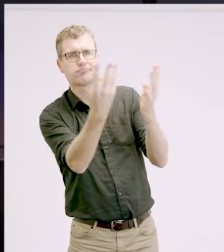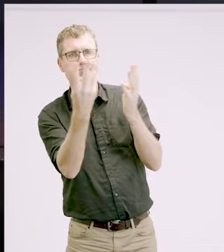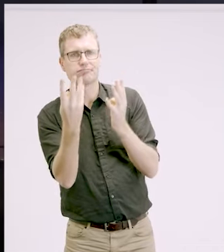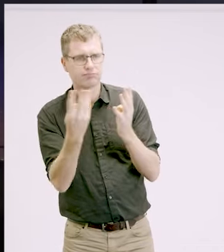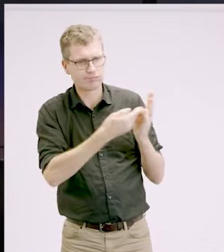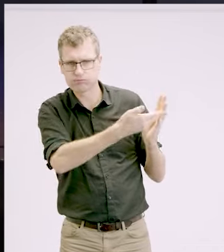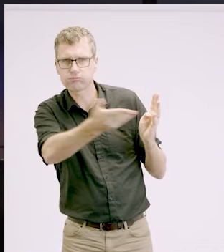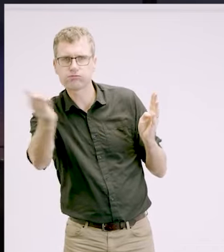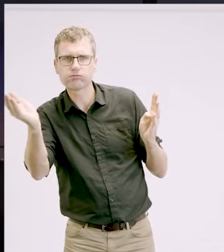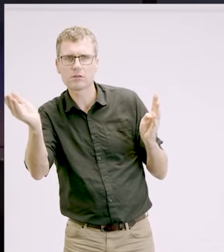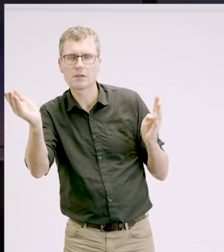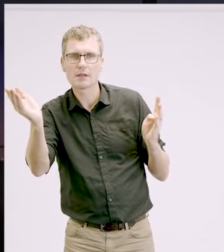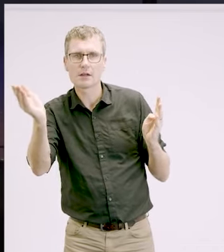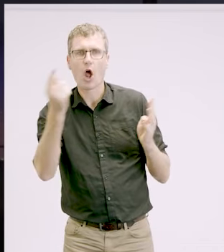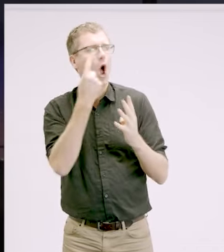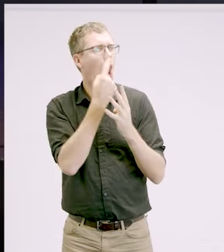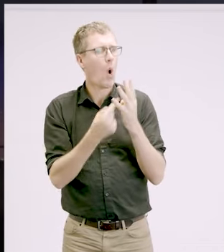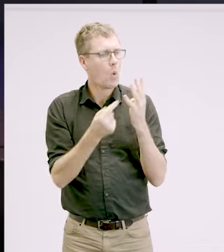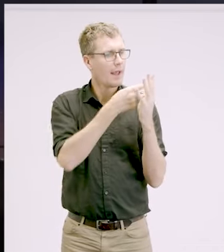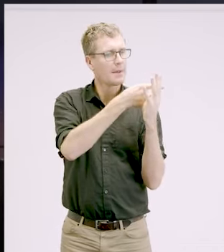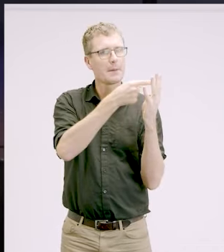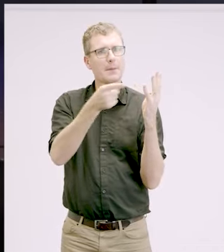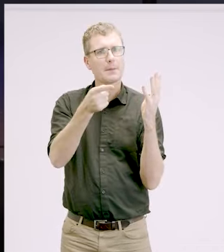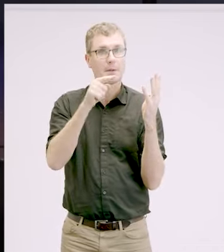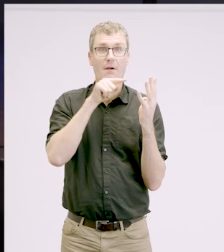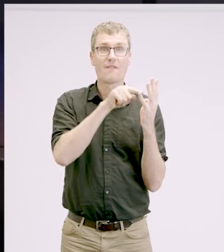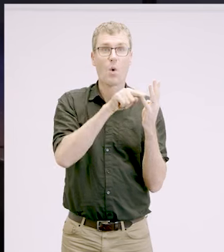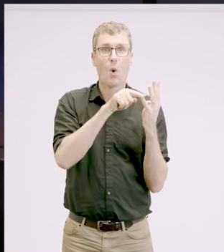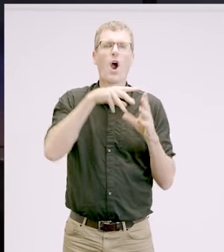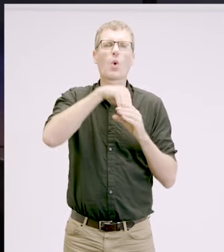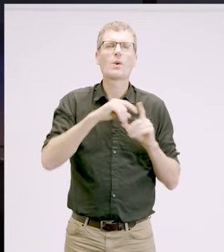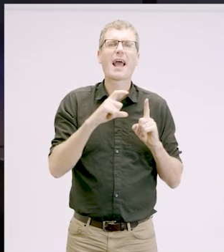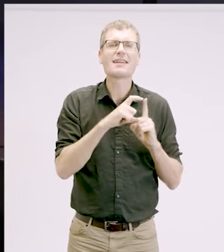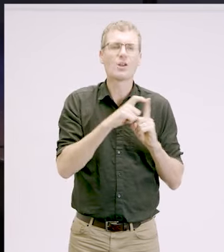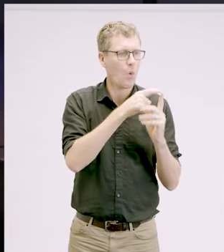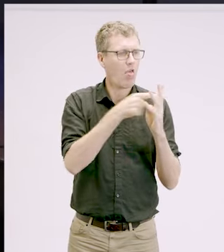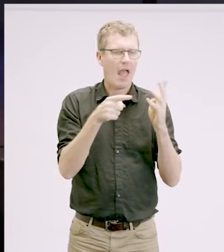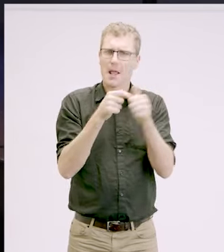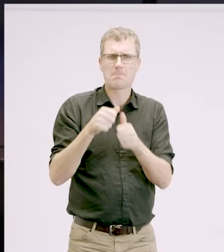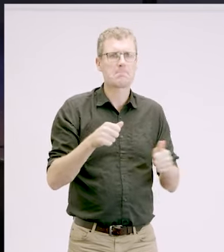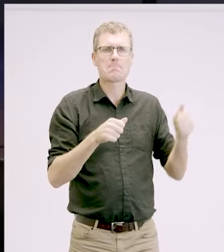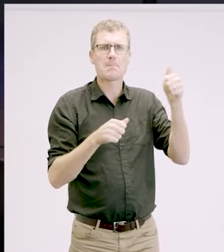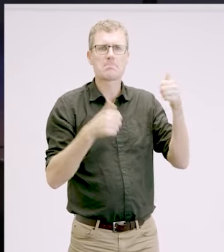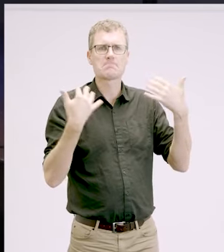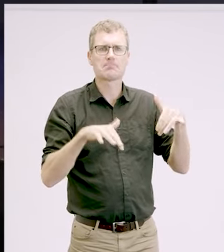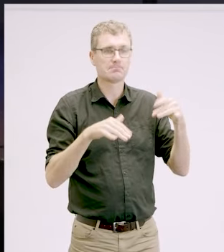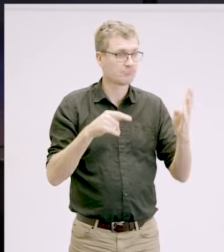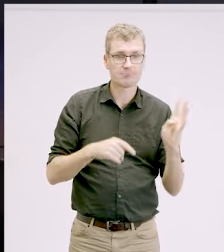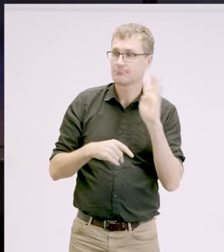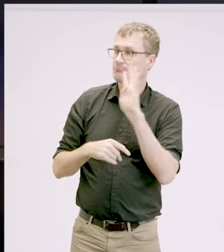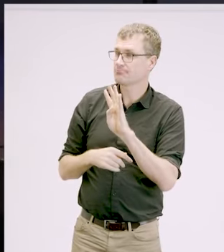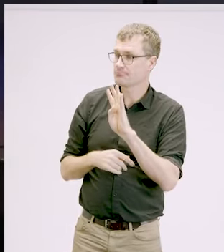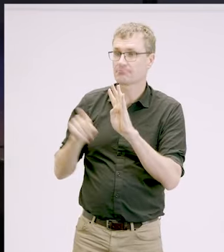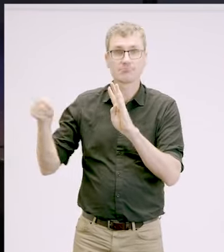eunuchs brought them in, and the king spoke with them, and among all of them, none was found like Daniel, Hananiah, Mishael, and Azariah.